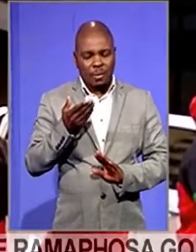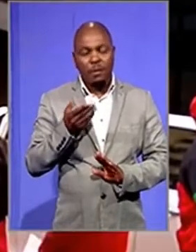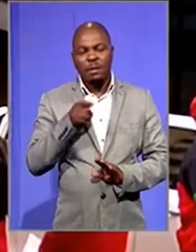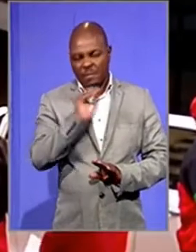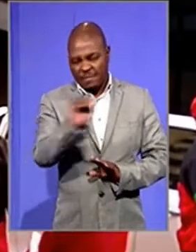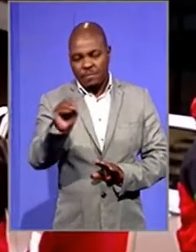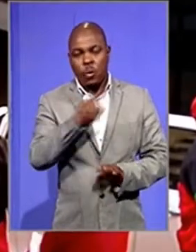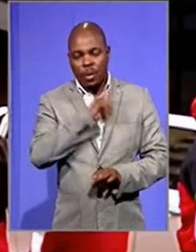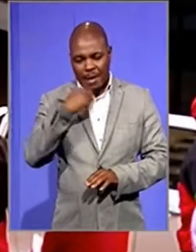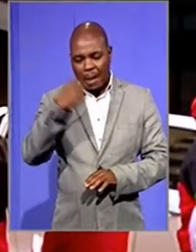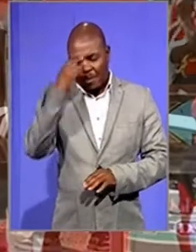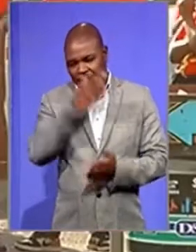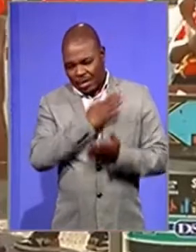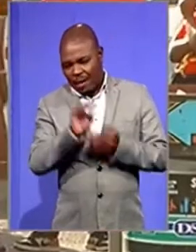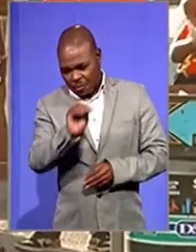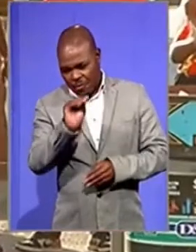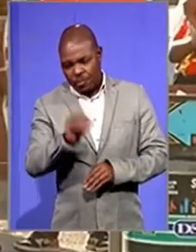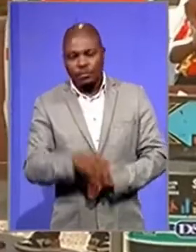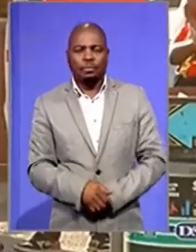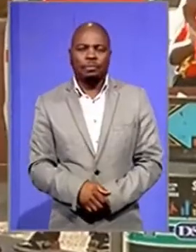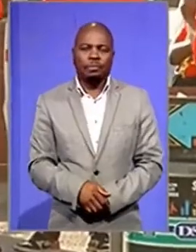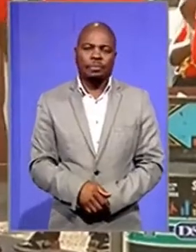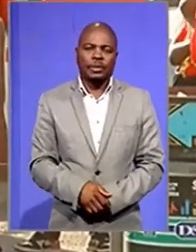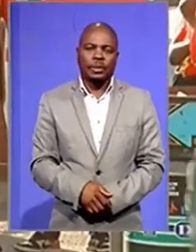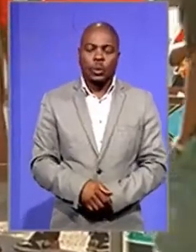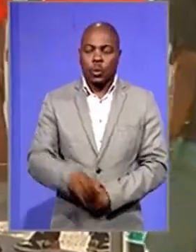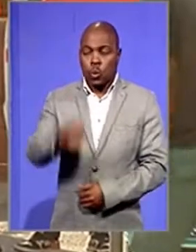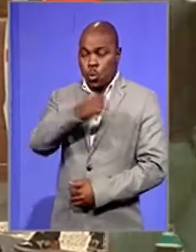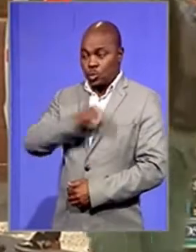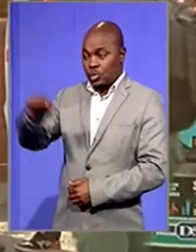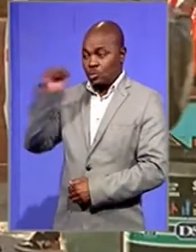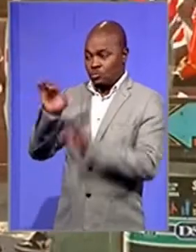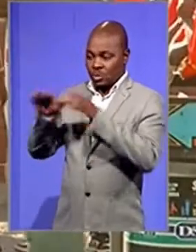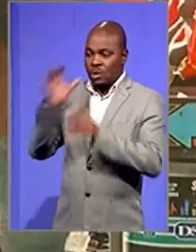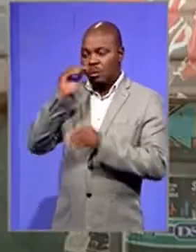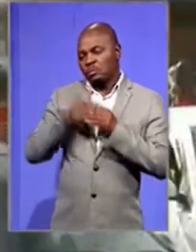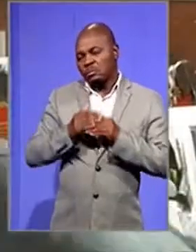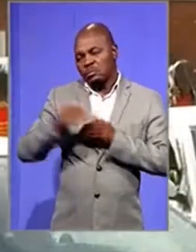people who are taking chances on this. Cosatu